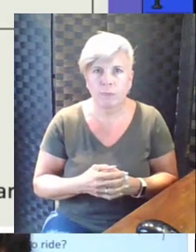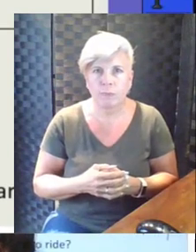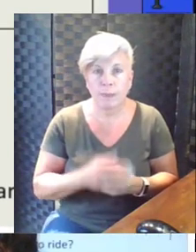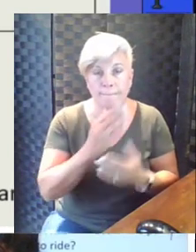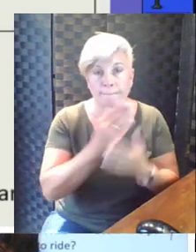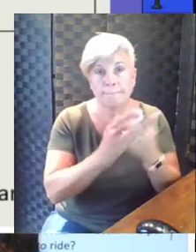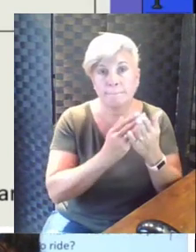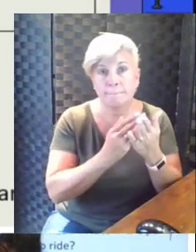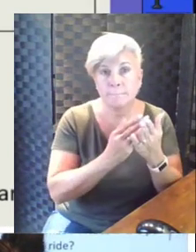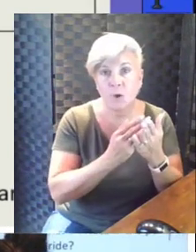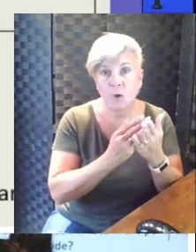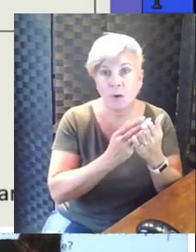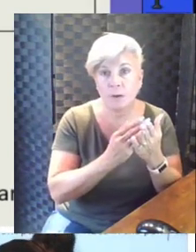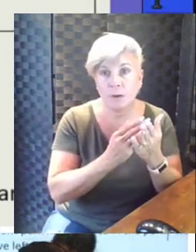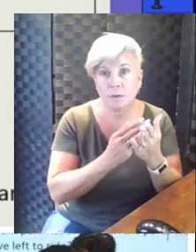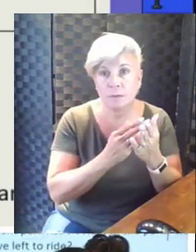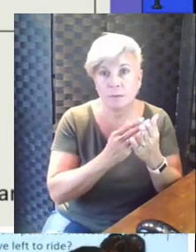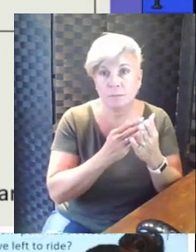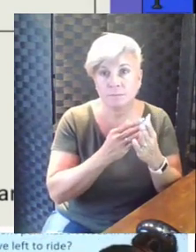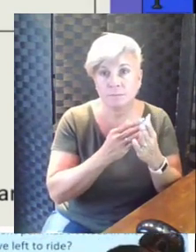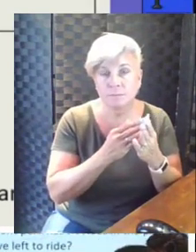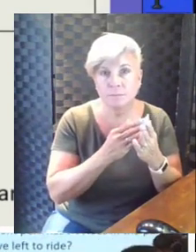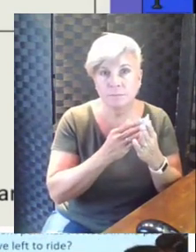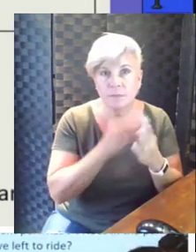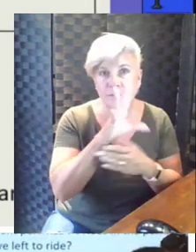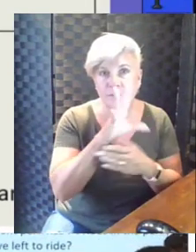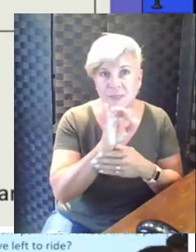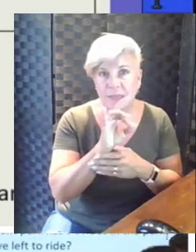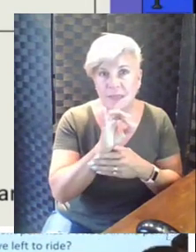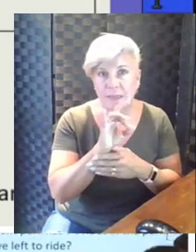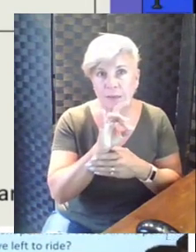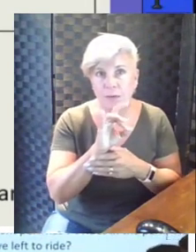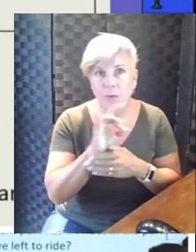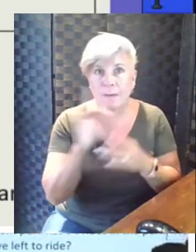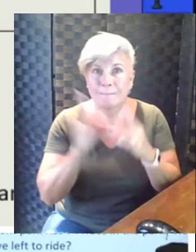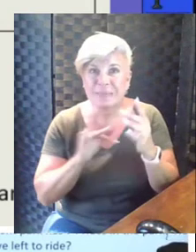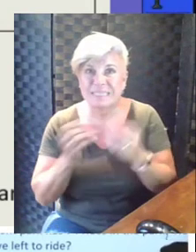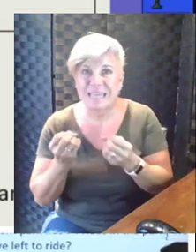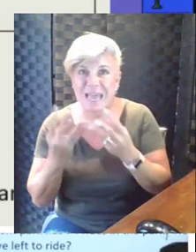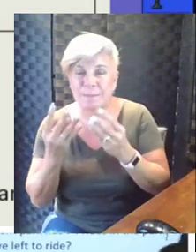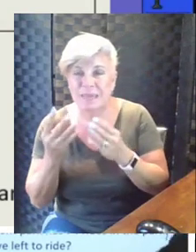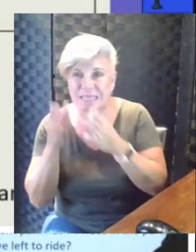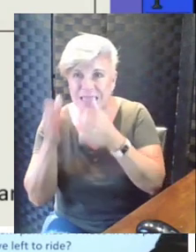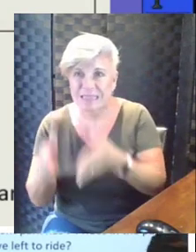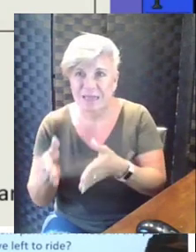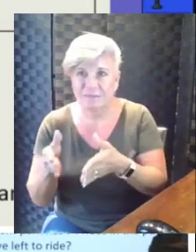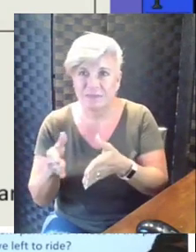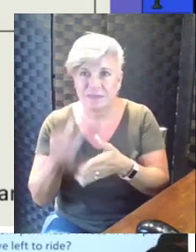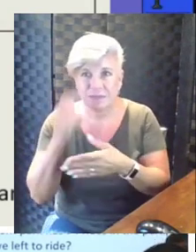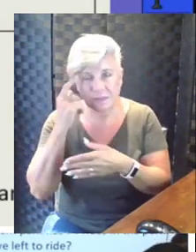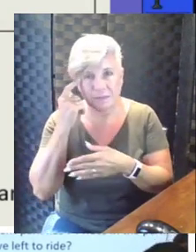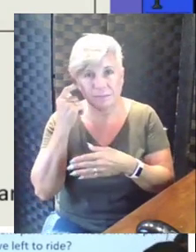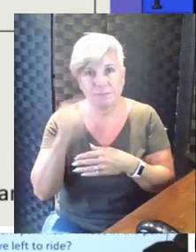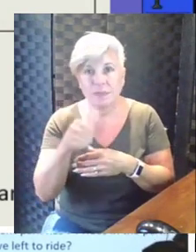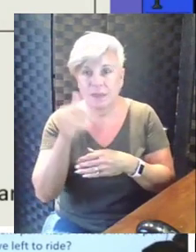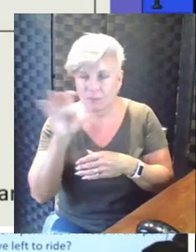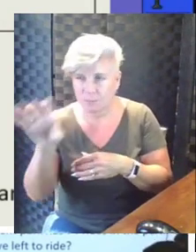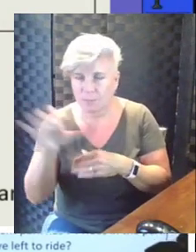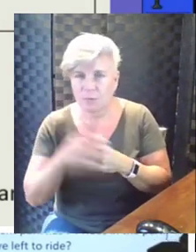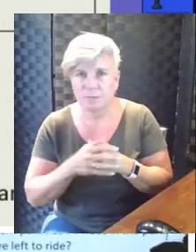of the rides is 58. We're missing how many he has left to ride, the other